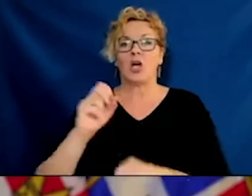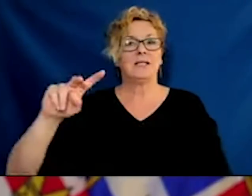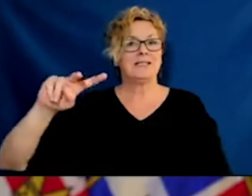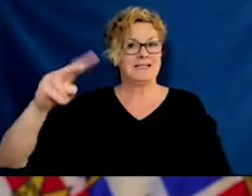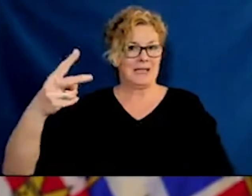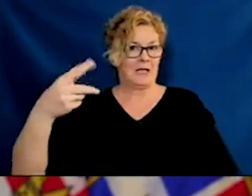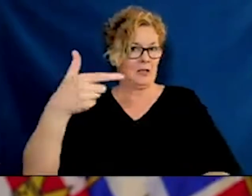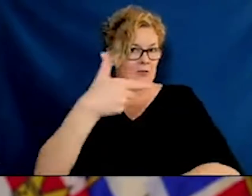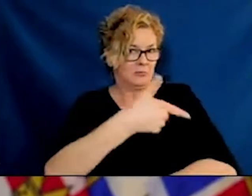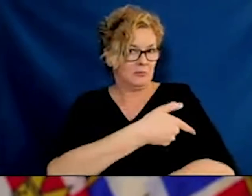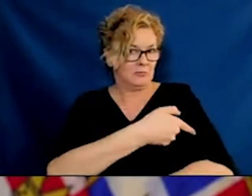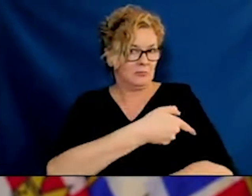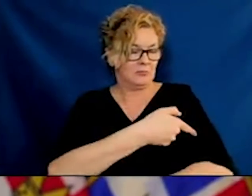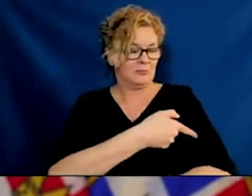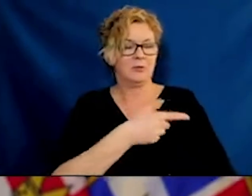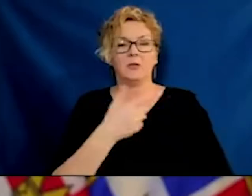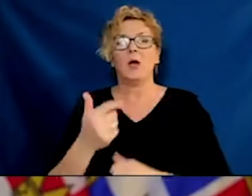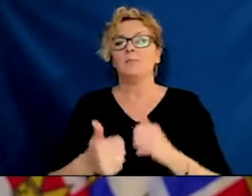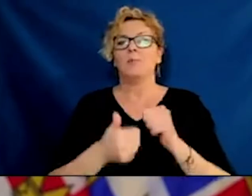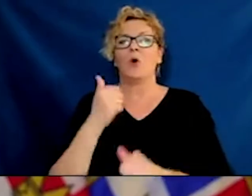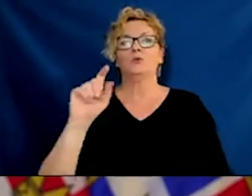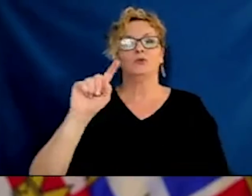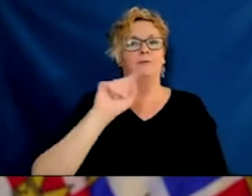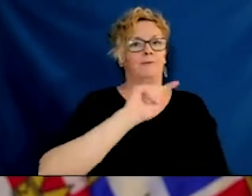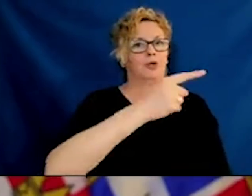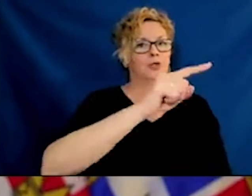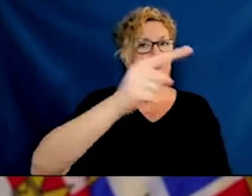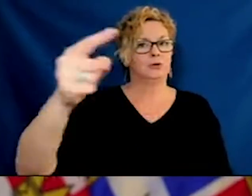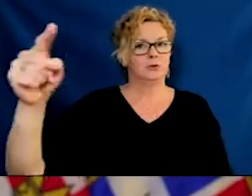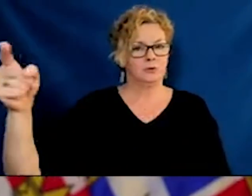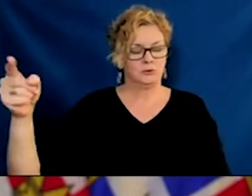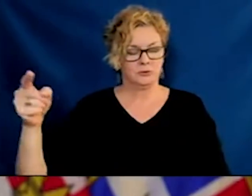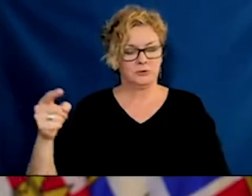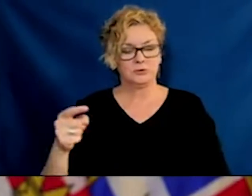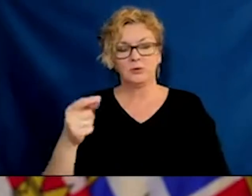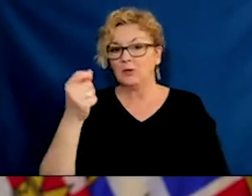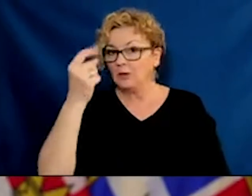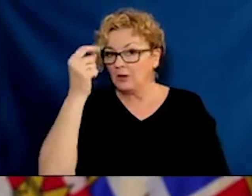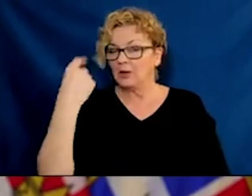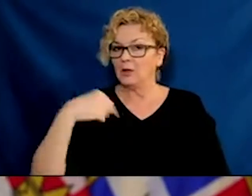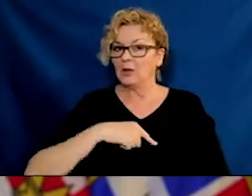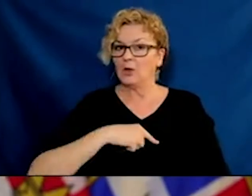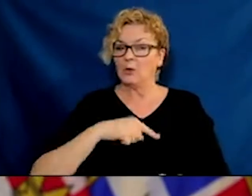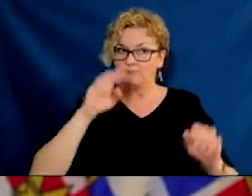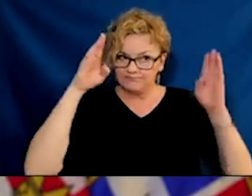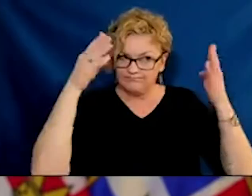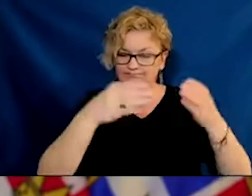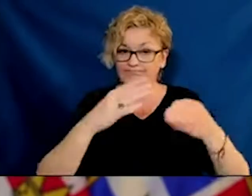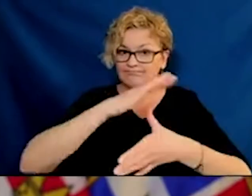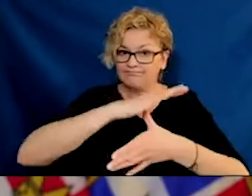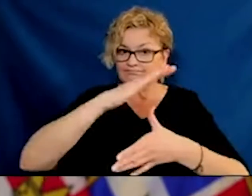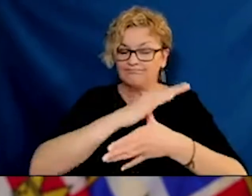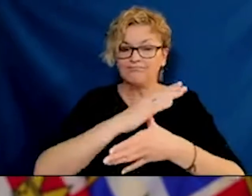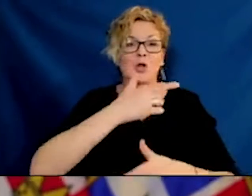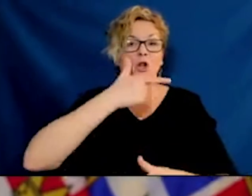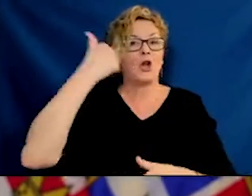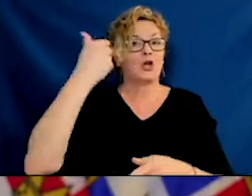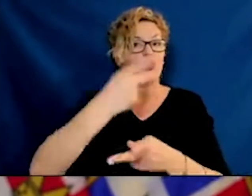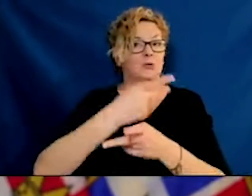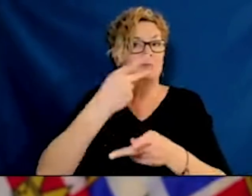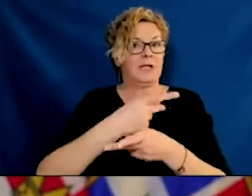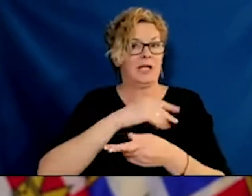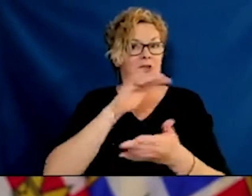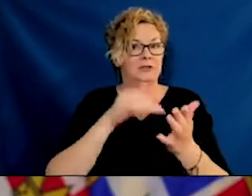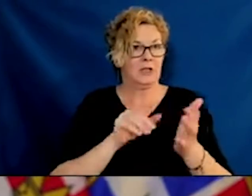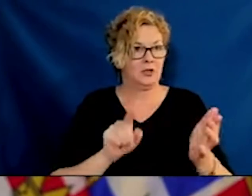though, we have, as you know, been focused on long-term care and assisted living, where we know the risk is highest and the impact